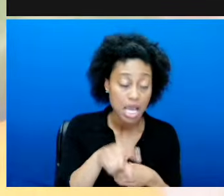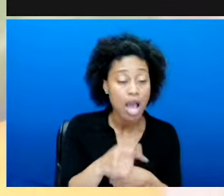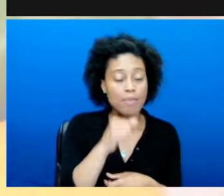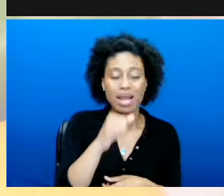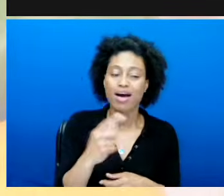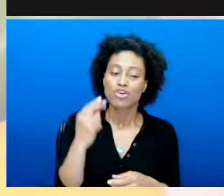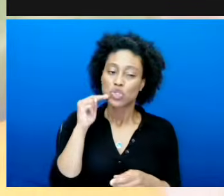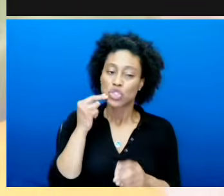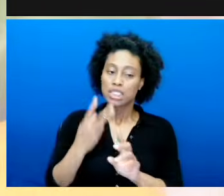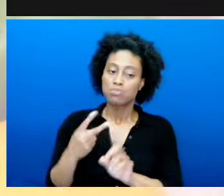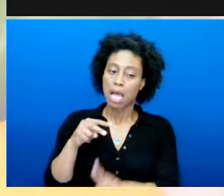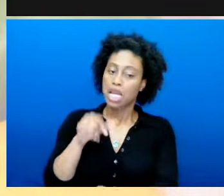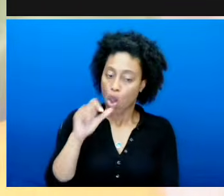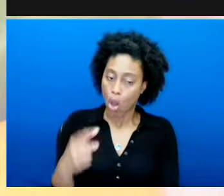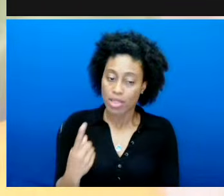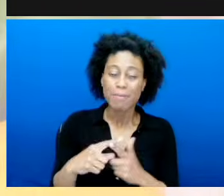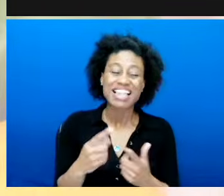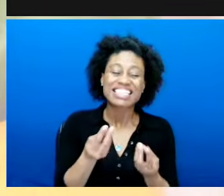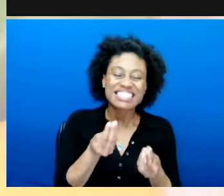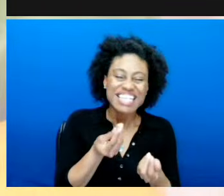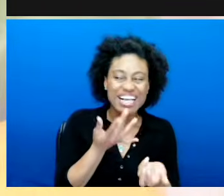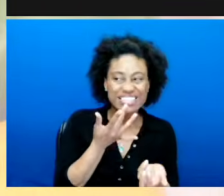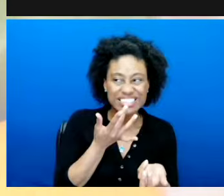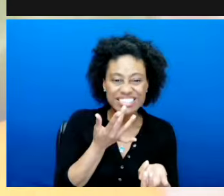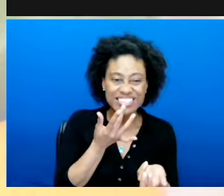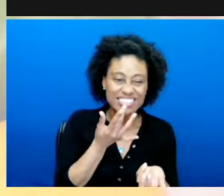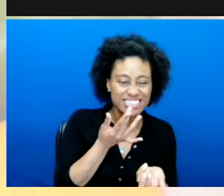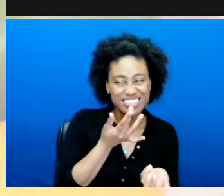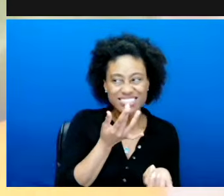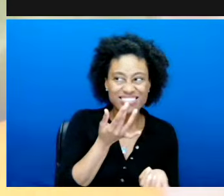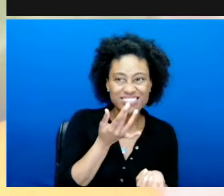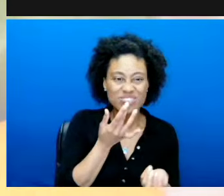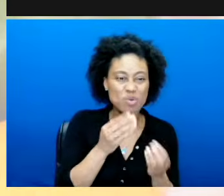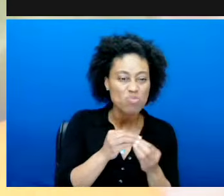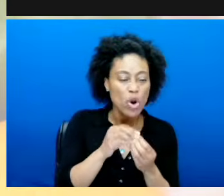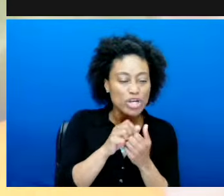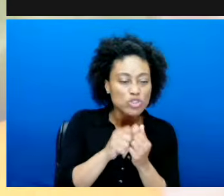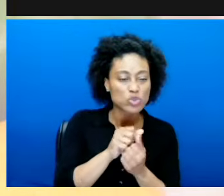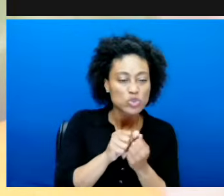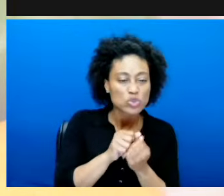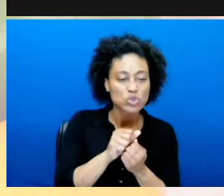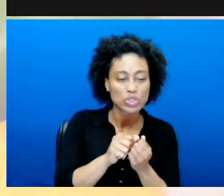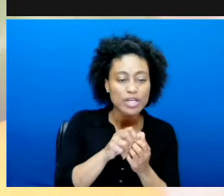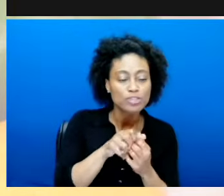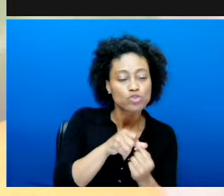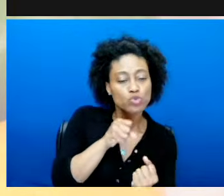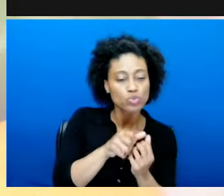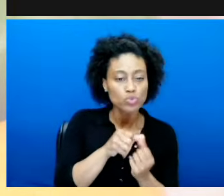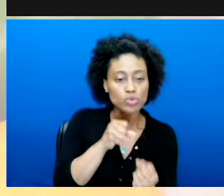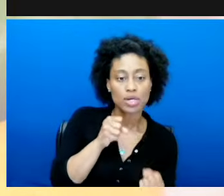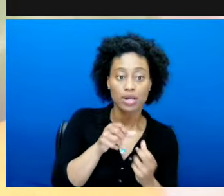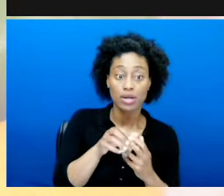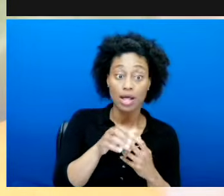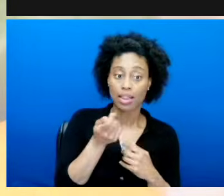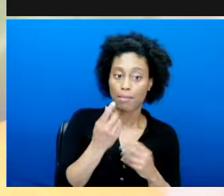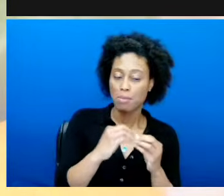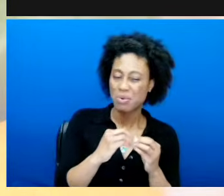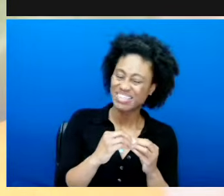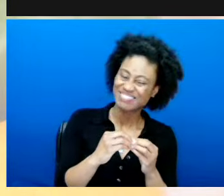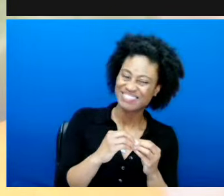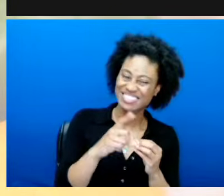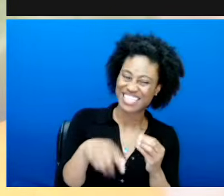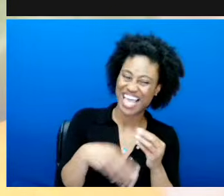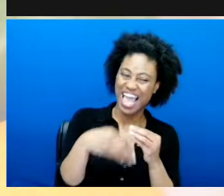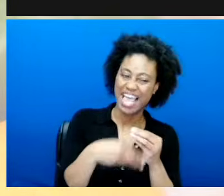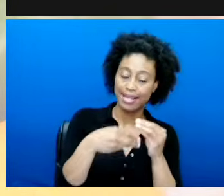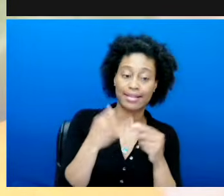perspective, but literally the texture tends to have like more of a chew. And so you may want to add in some other things, whether you're just